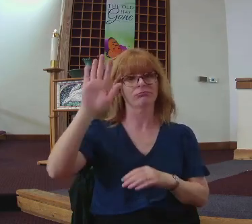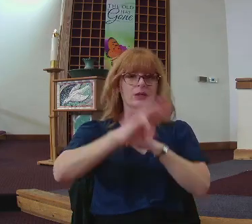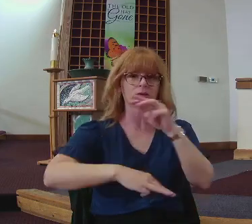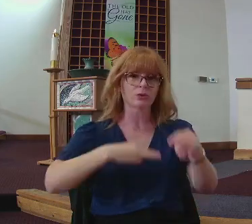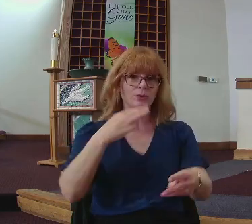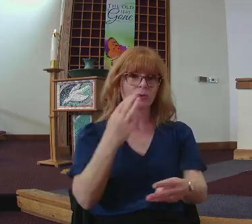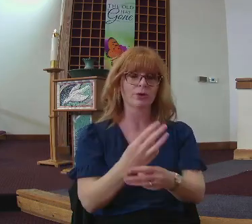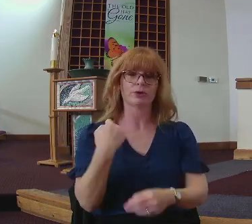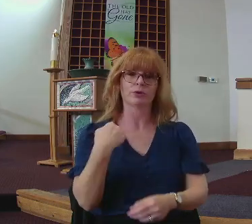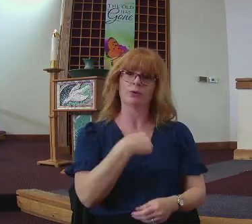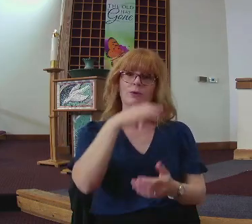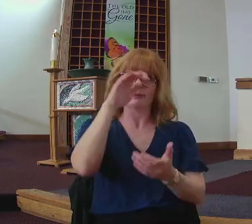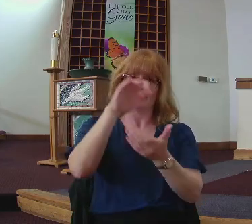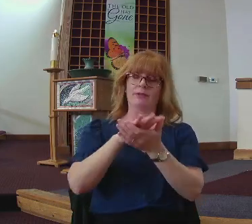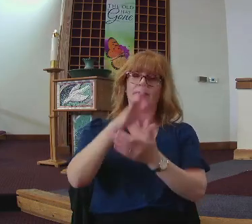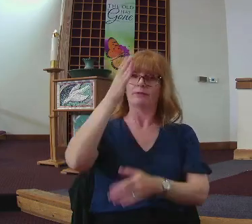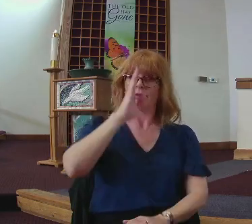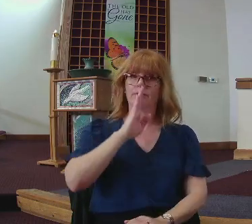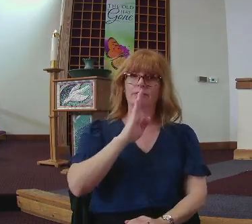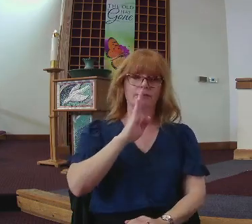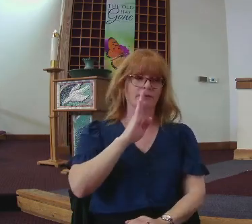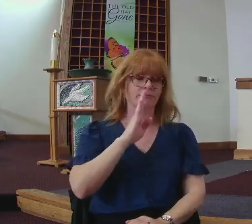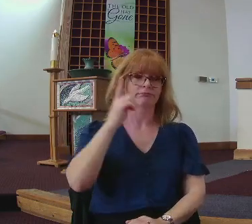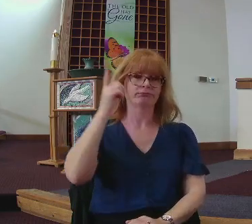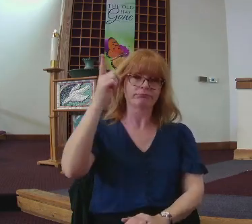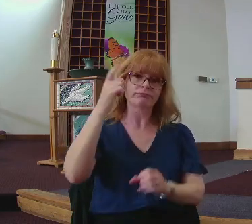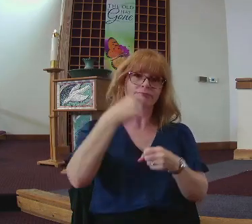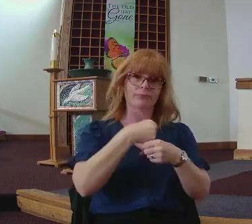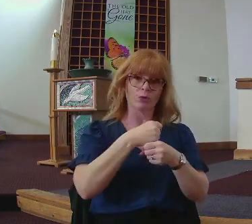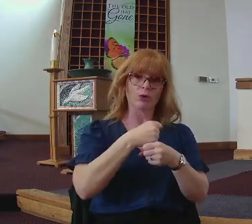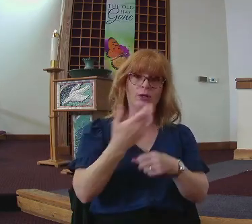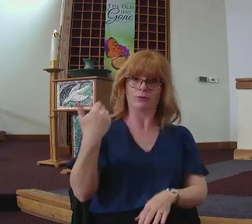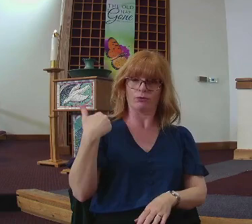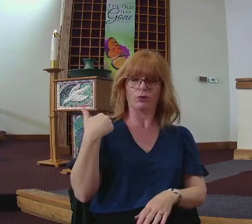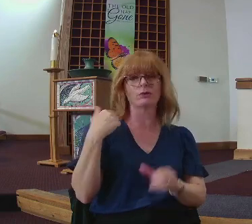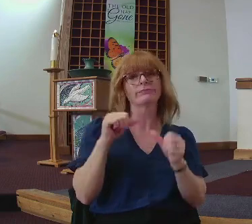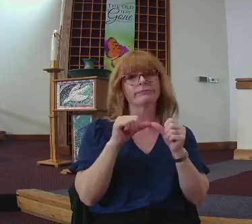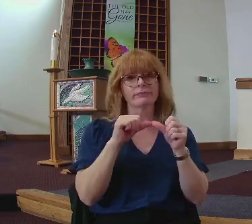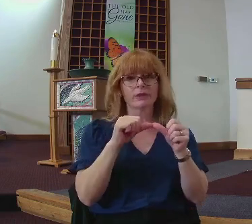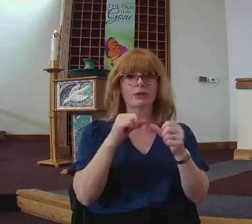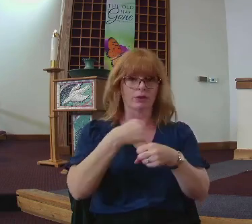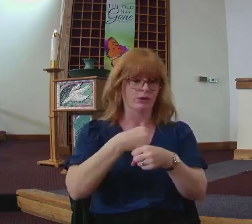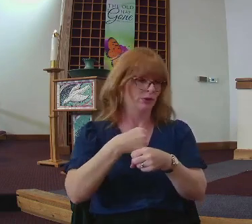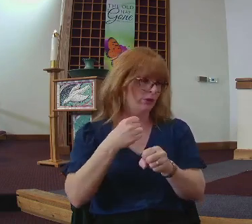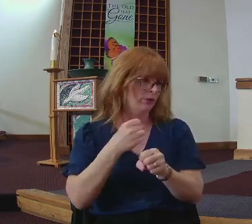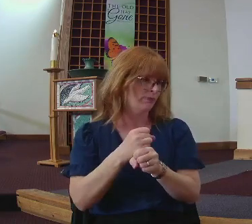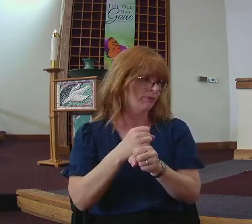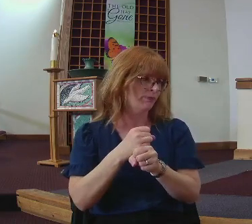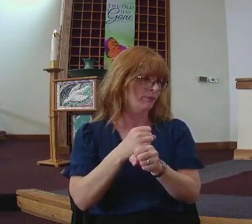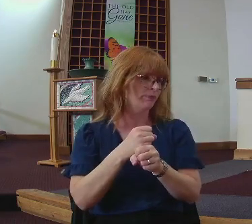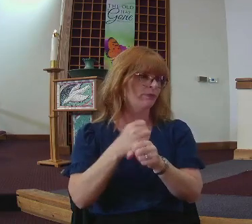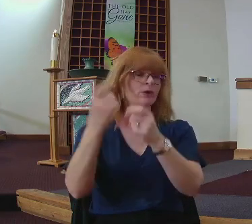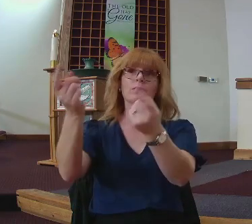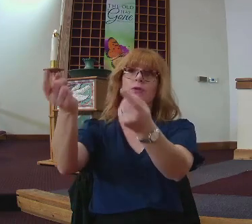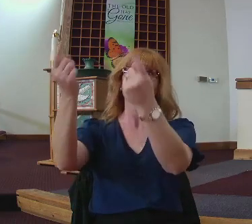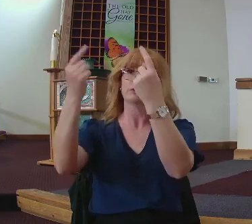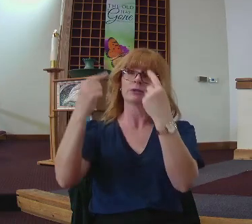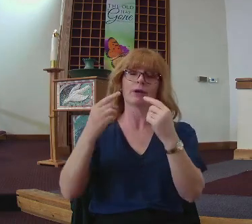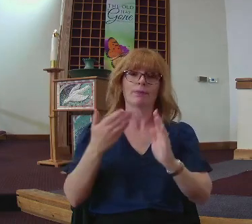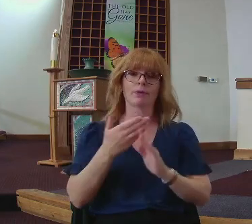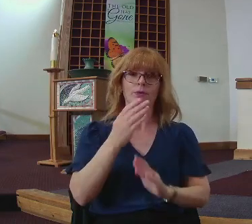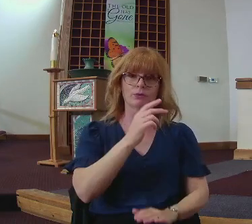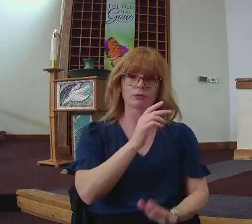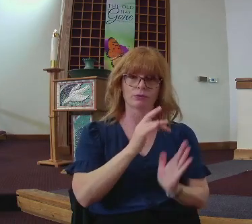We believe in God, who has created and is creating, who has come in